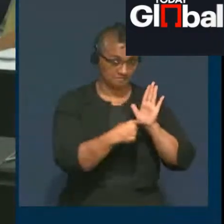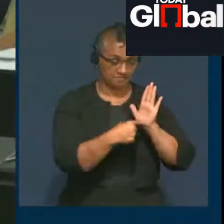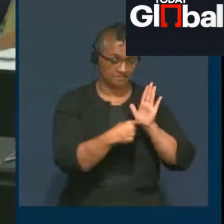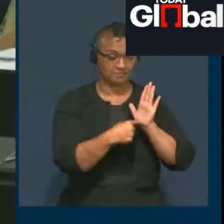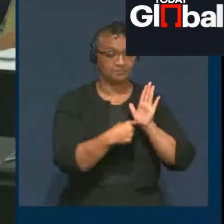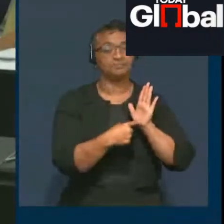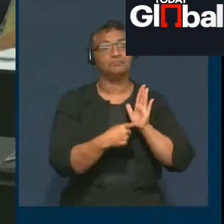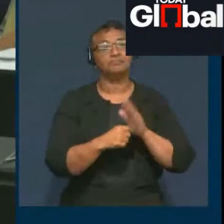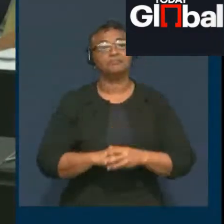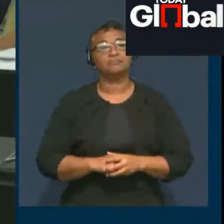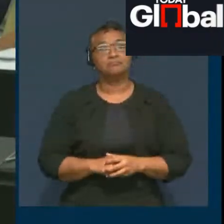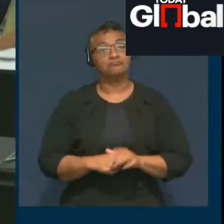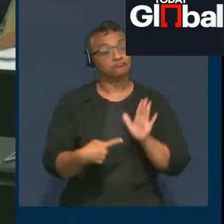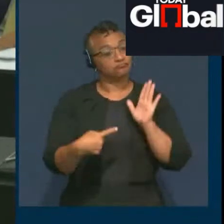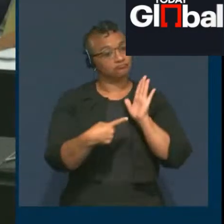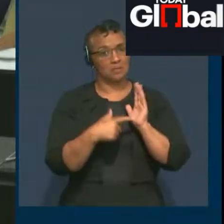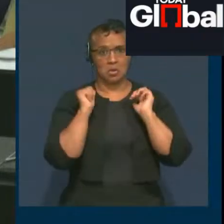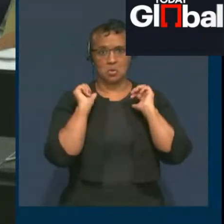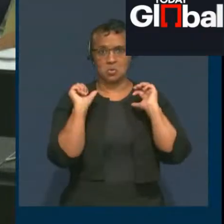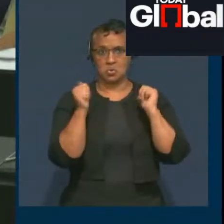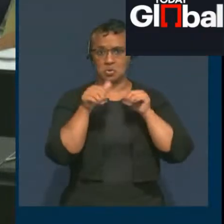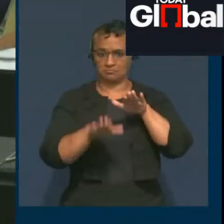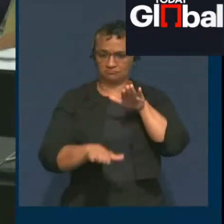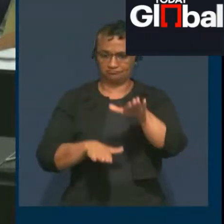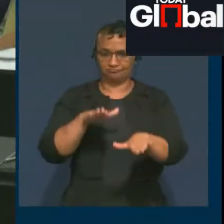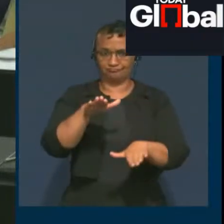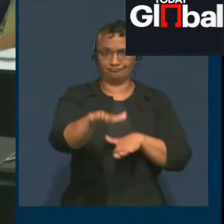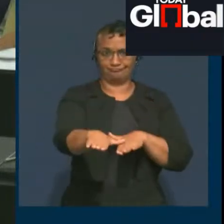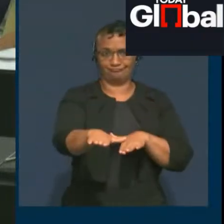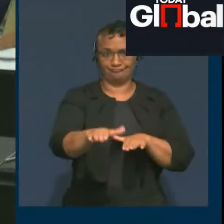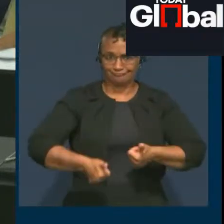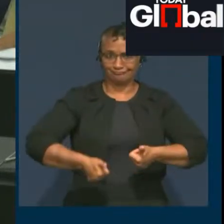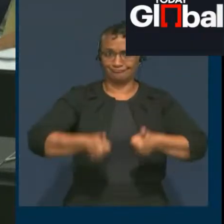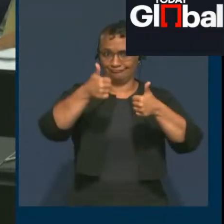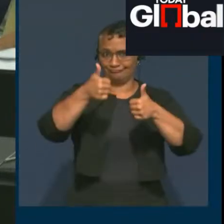is a step forward.